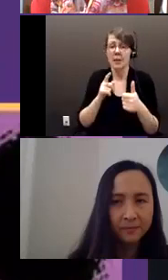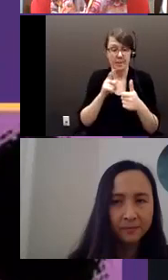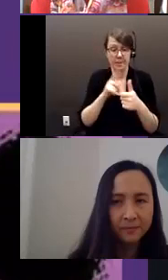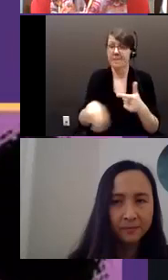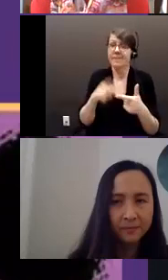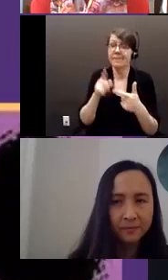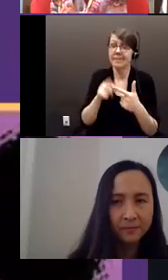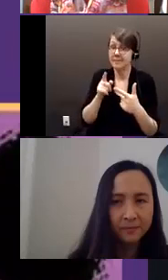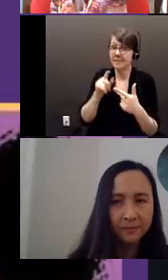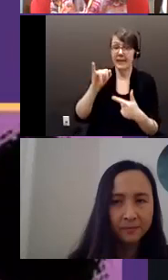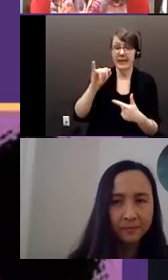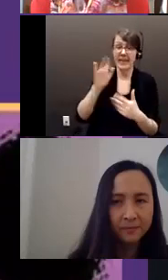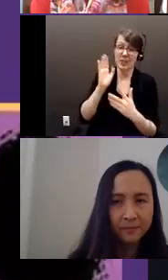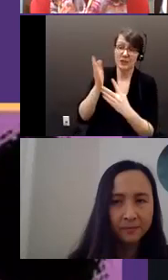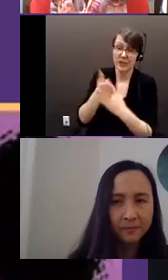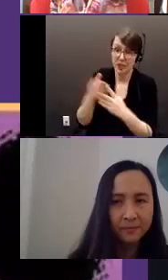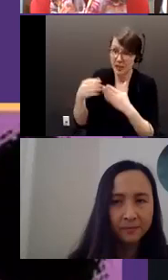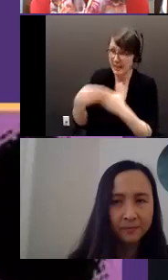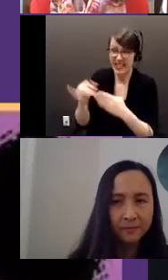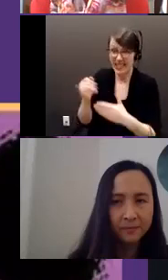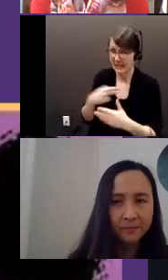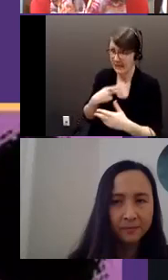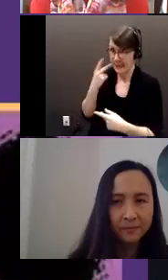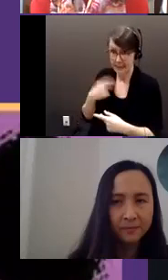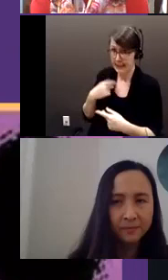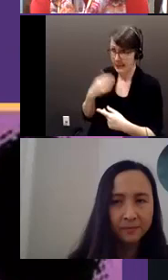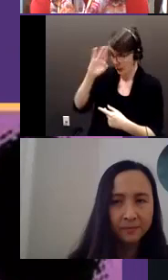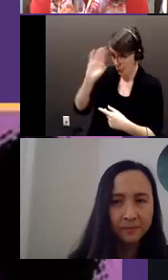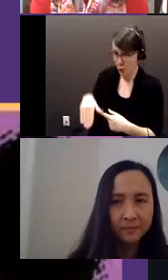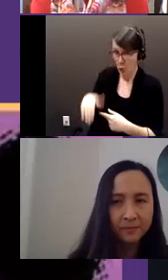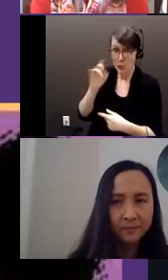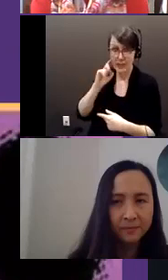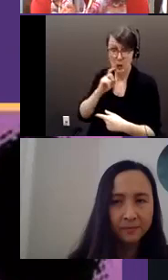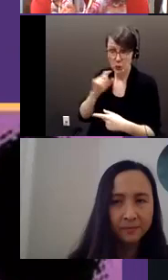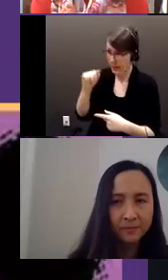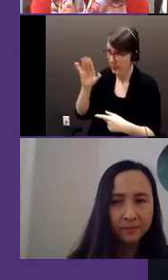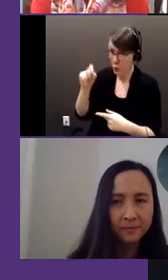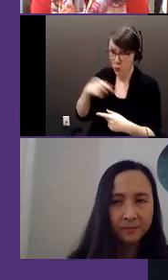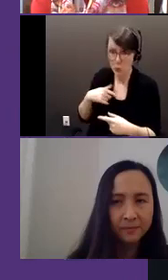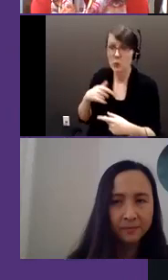sexual abuse of older adults. So please stay tuned. We'll also be posting those on